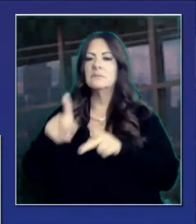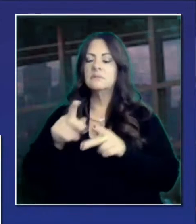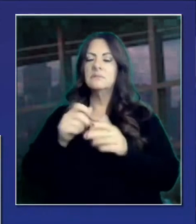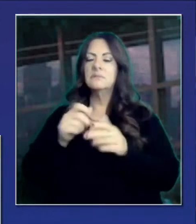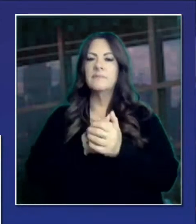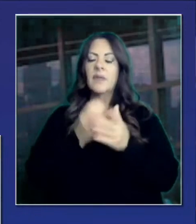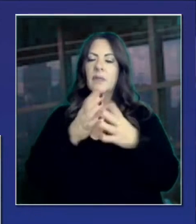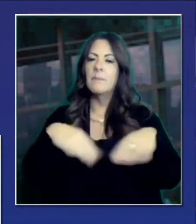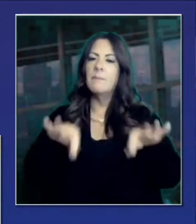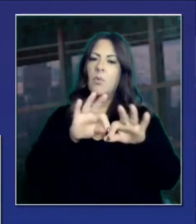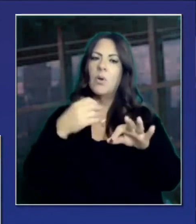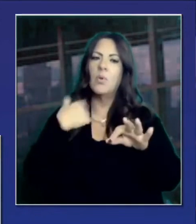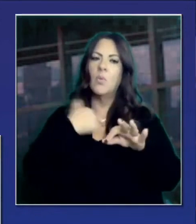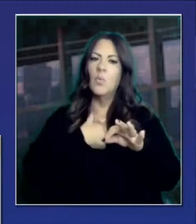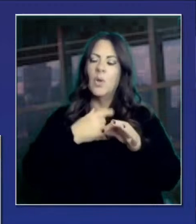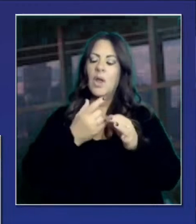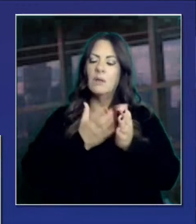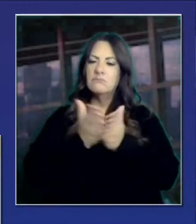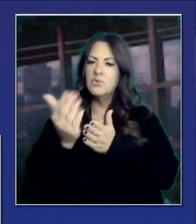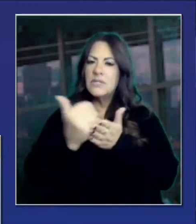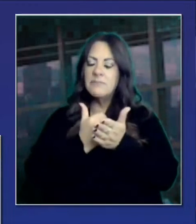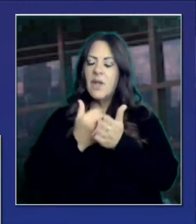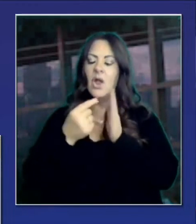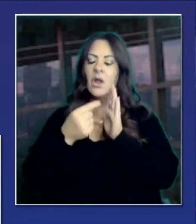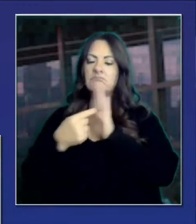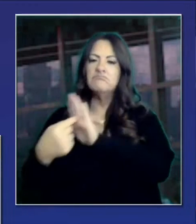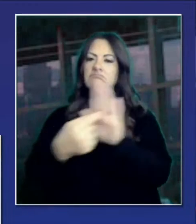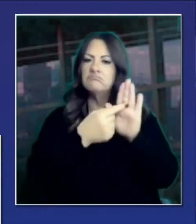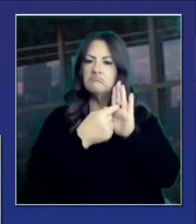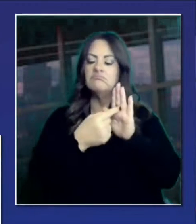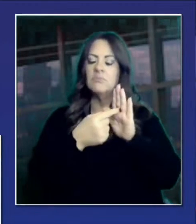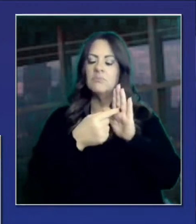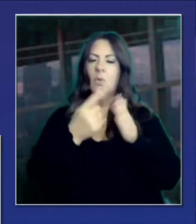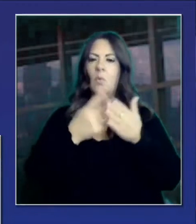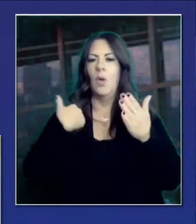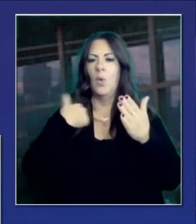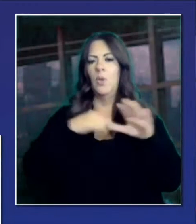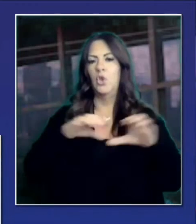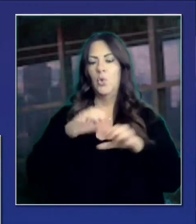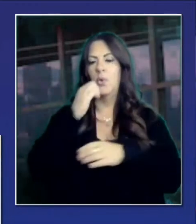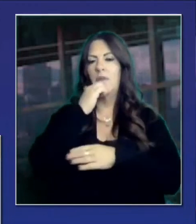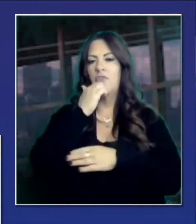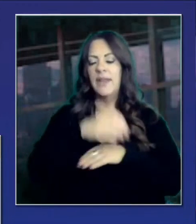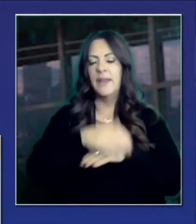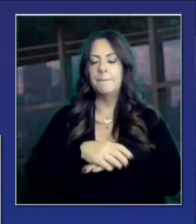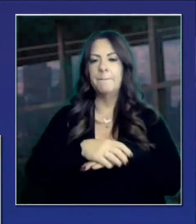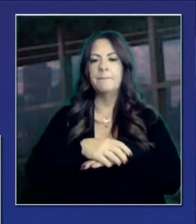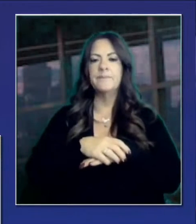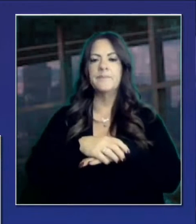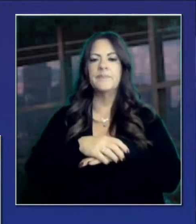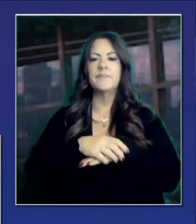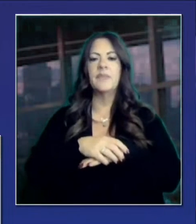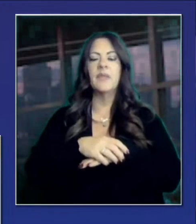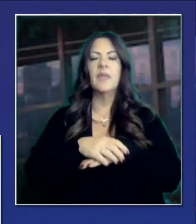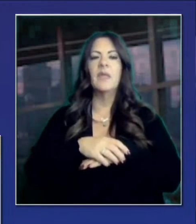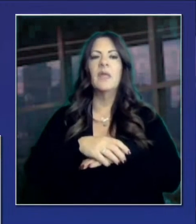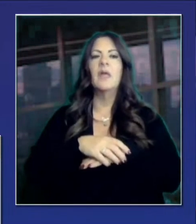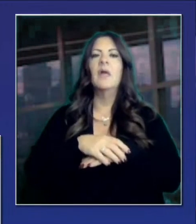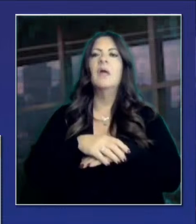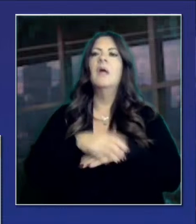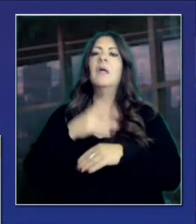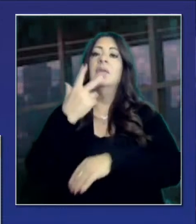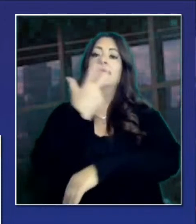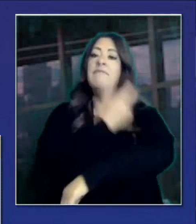healthcare system and the counties to do what they do best, which is a myriad of additional things, not just logistics as it relates to the